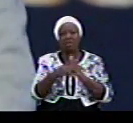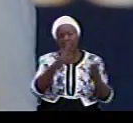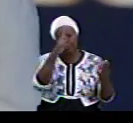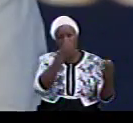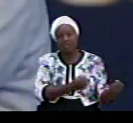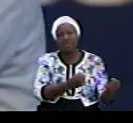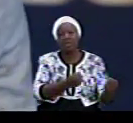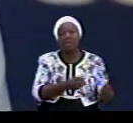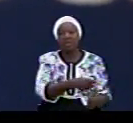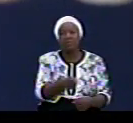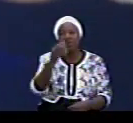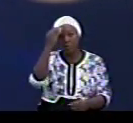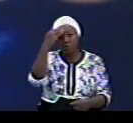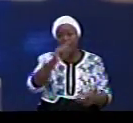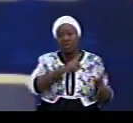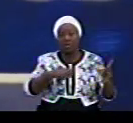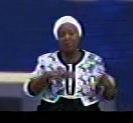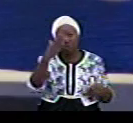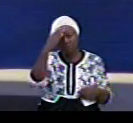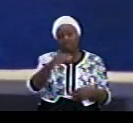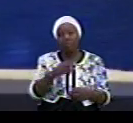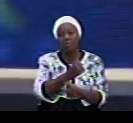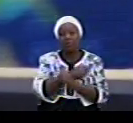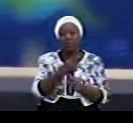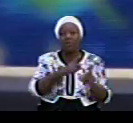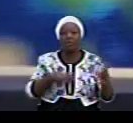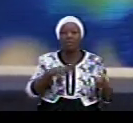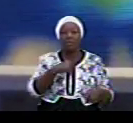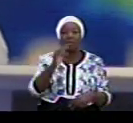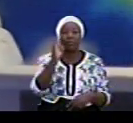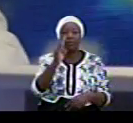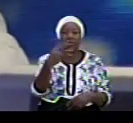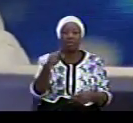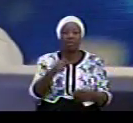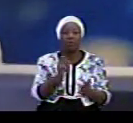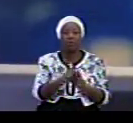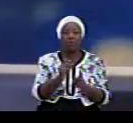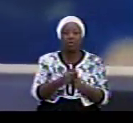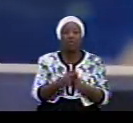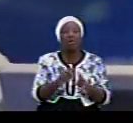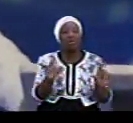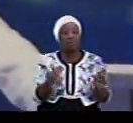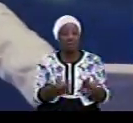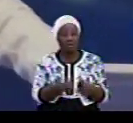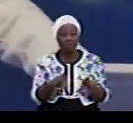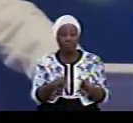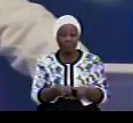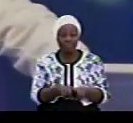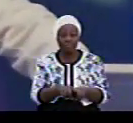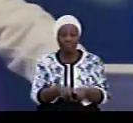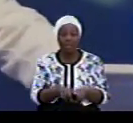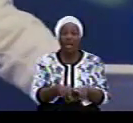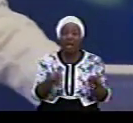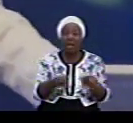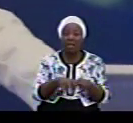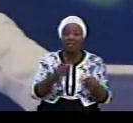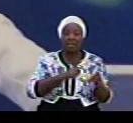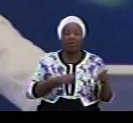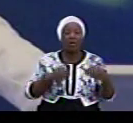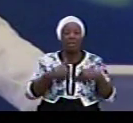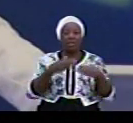the Lord. They love the Lord. They preach the word. All the same, as the Lord has granted